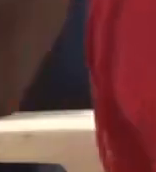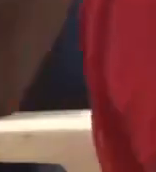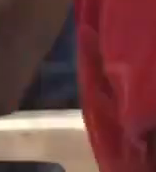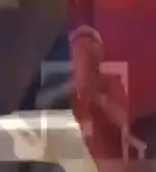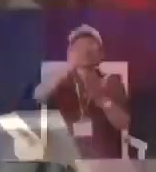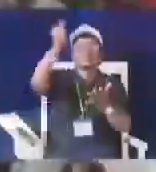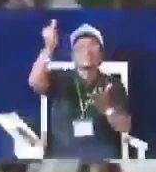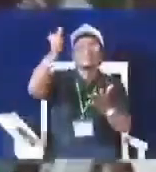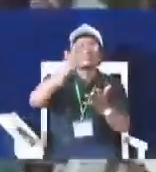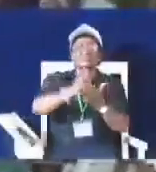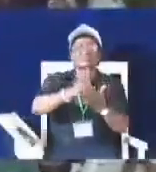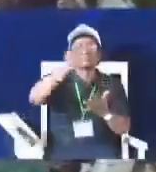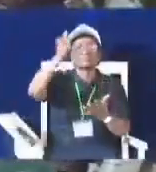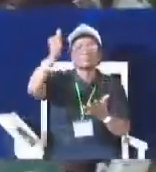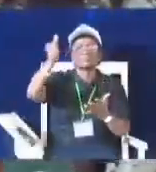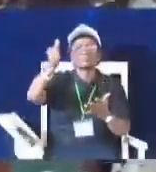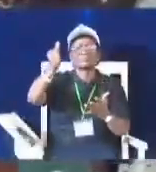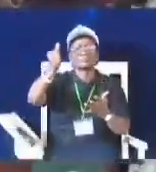Amen.